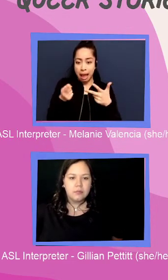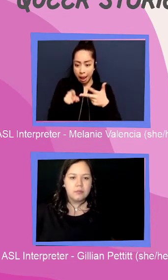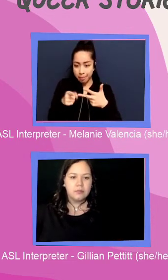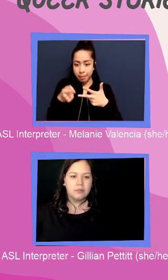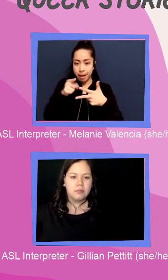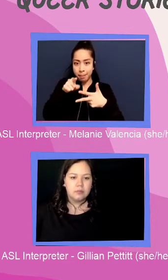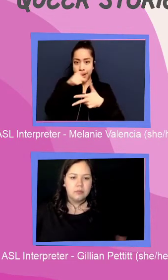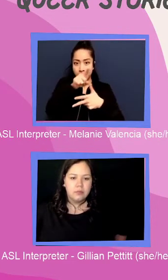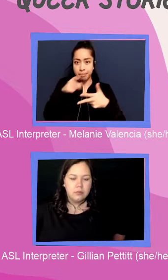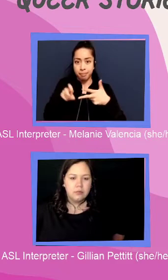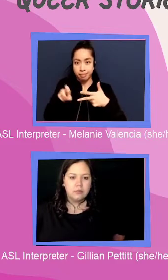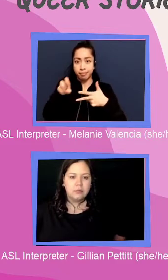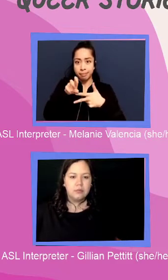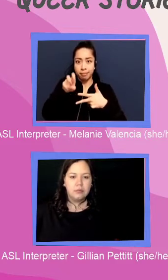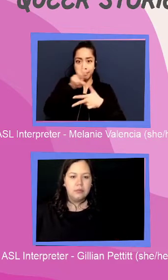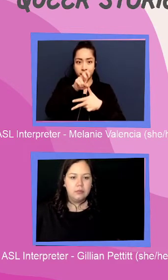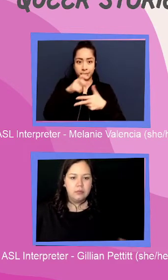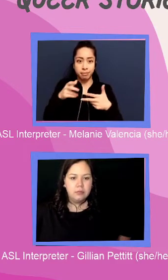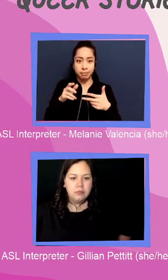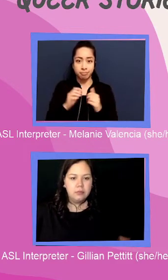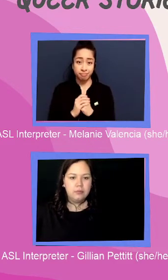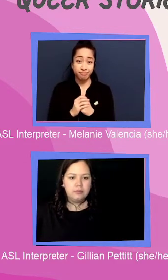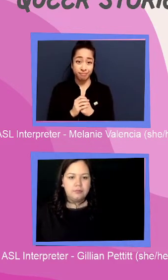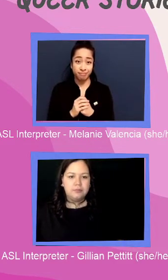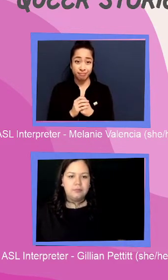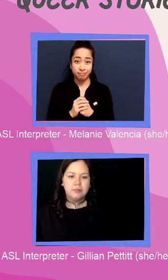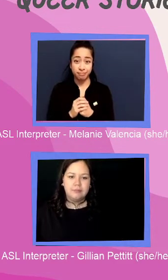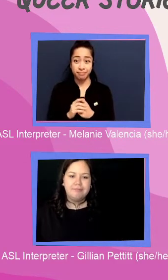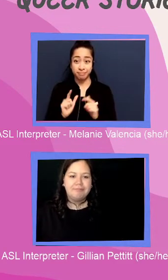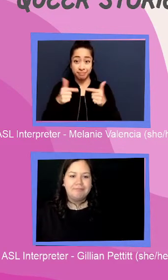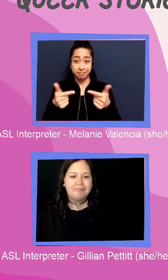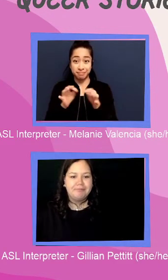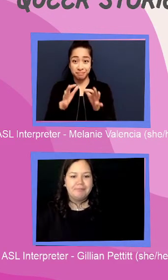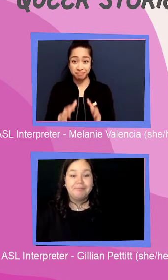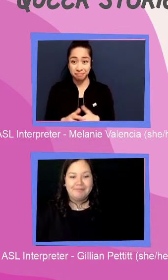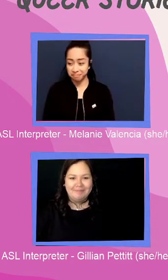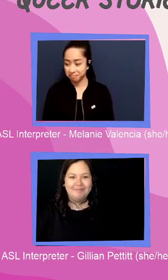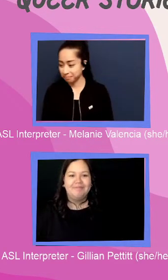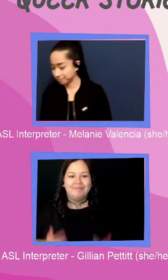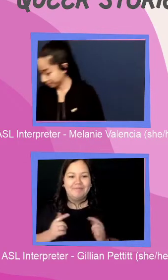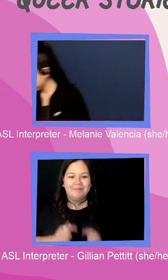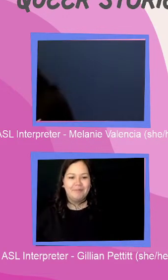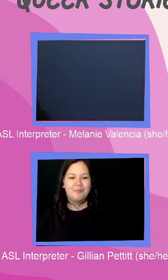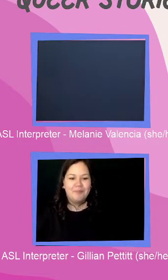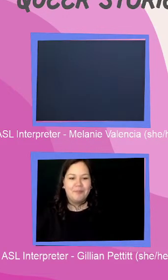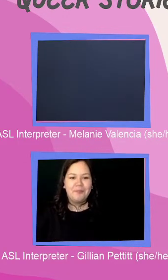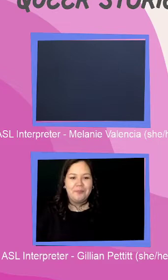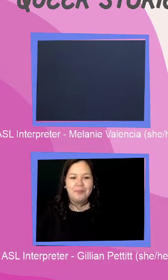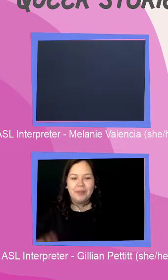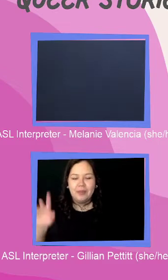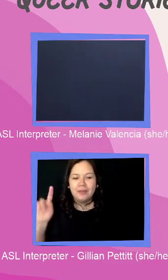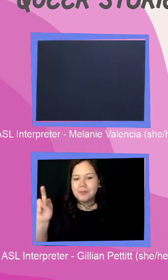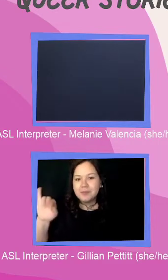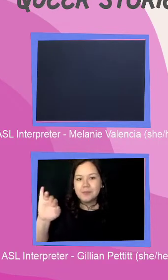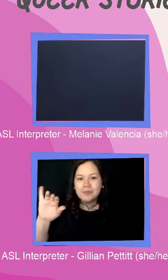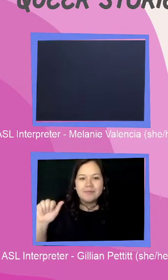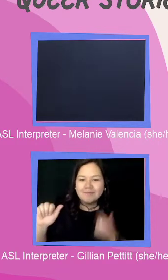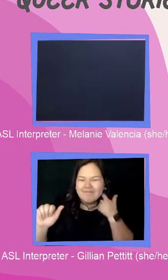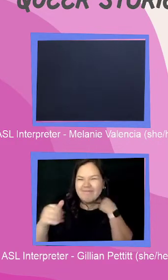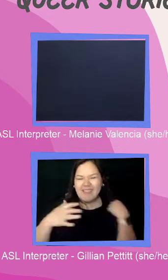their traumatic experience. Mm. Mm-hmm. Yeah, I like the idea of trauma as a